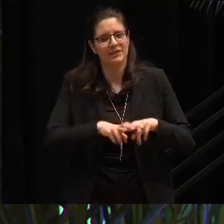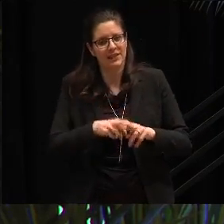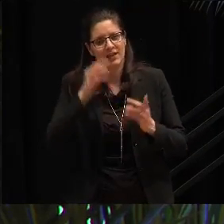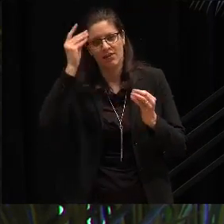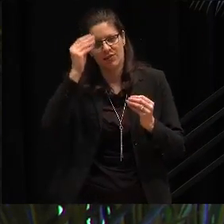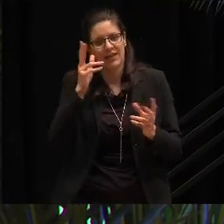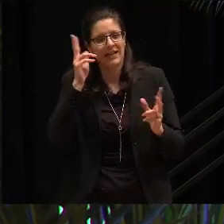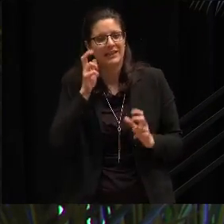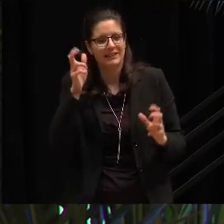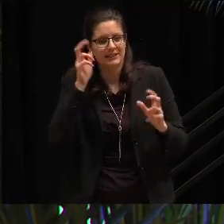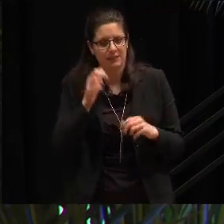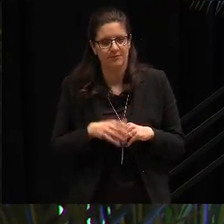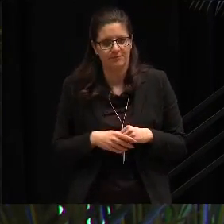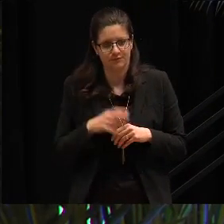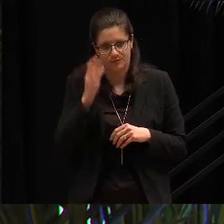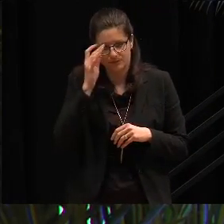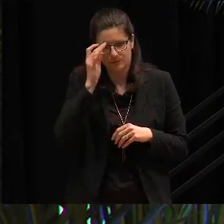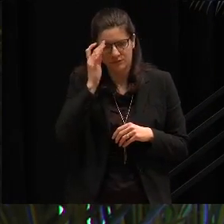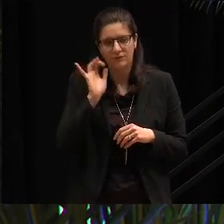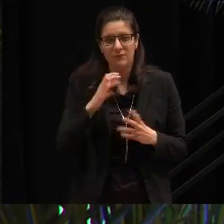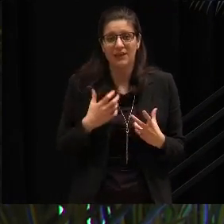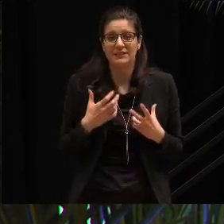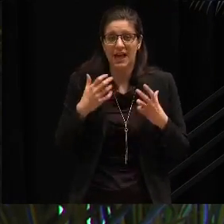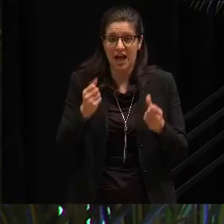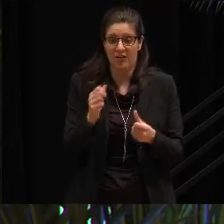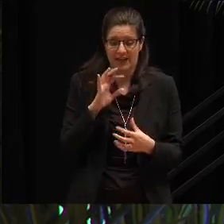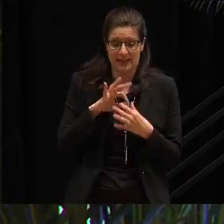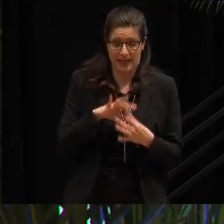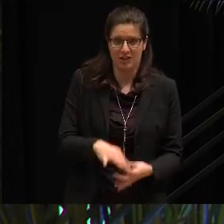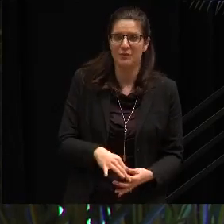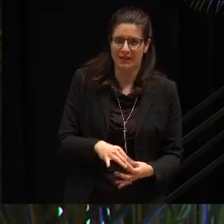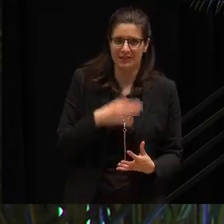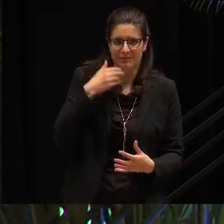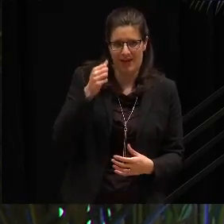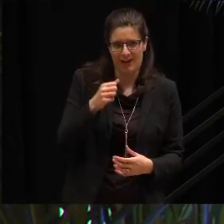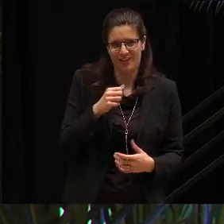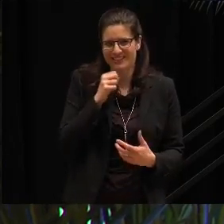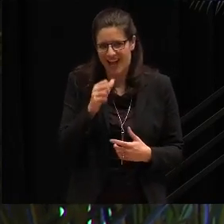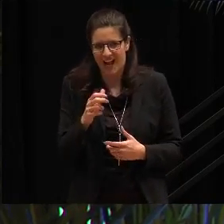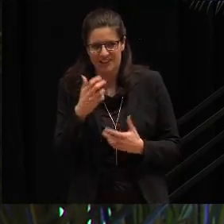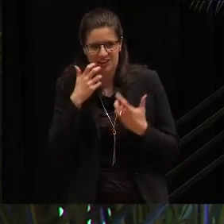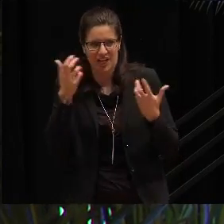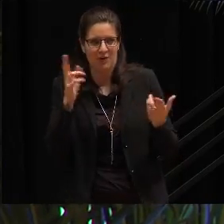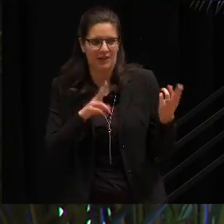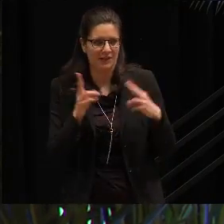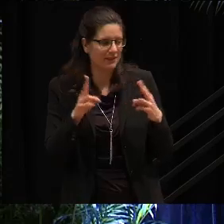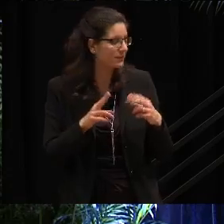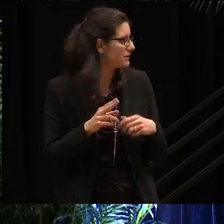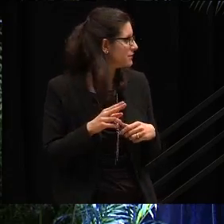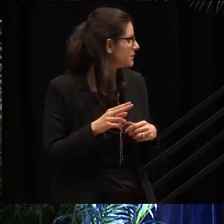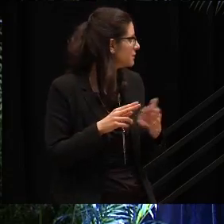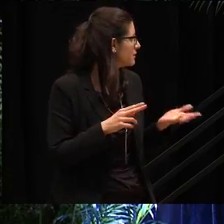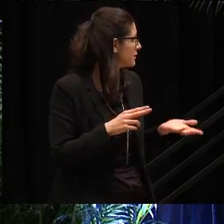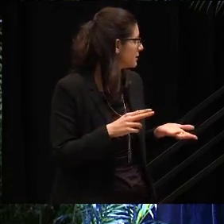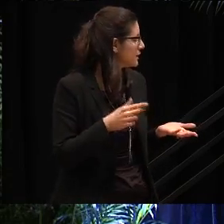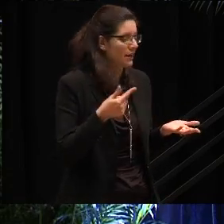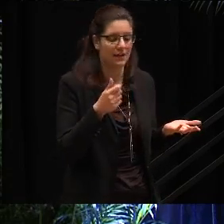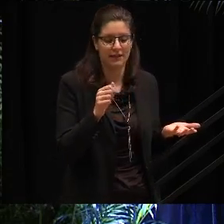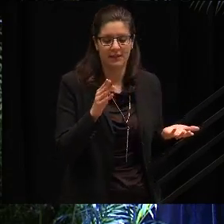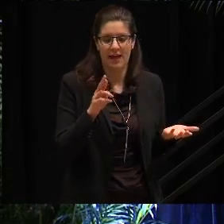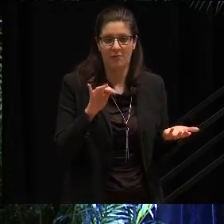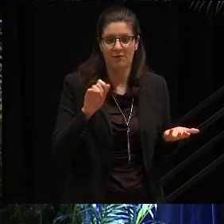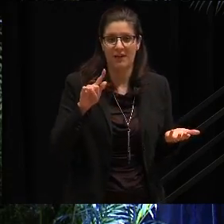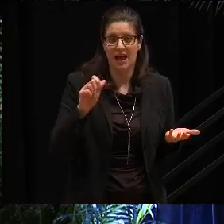good reminder that kind of healthy engagement is really what we should be doing rather than shouting at one another. And one of the things Gabrielle said earlier about me, which